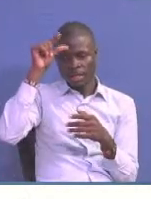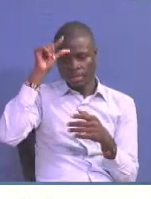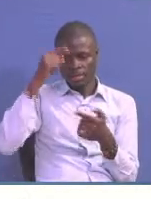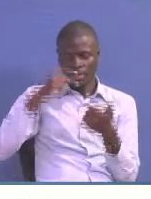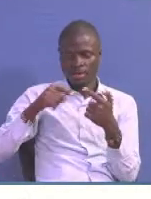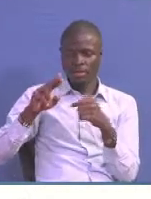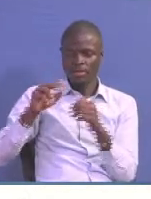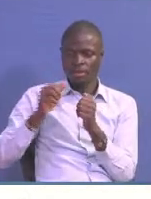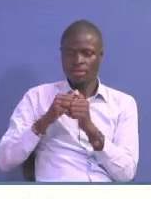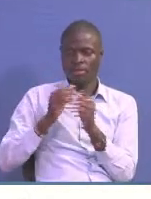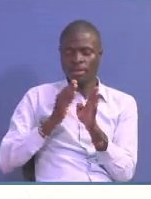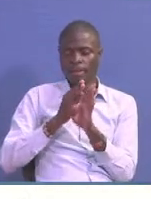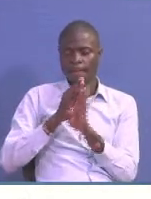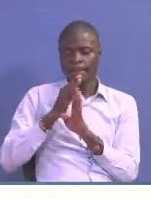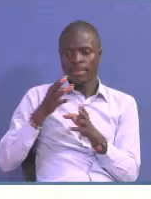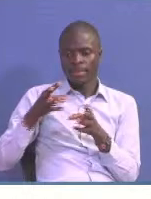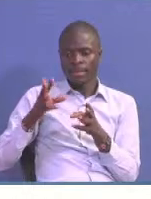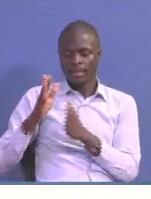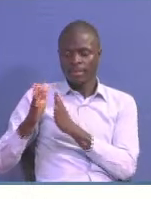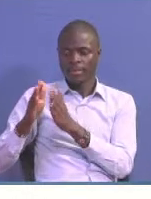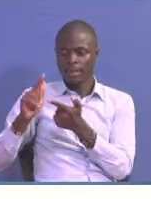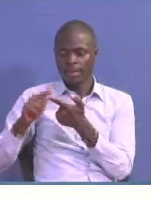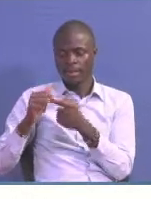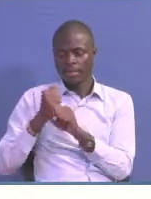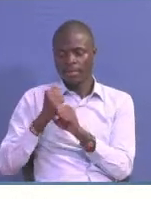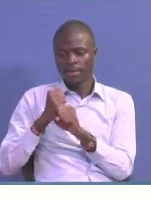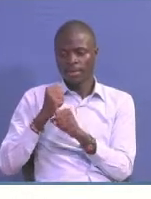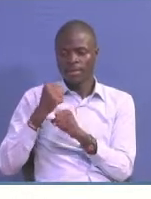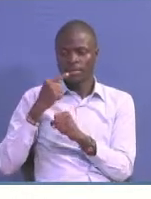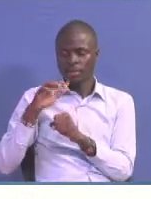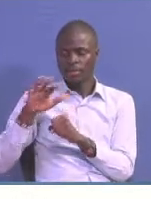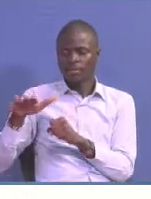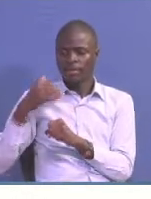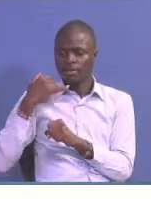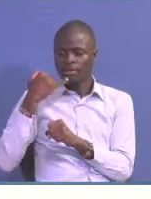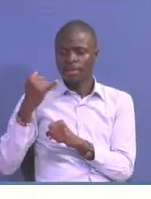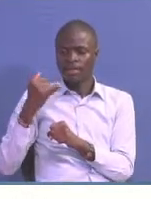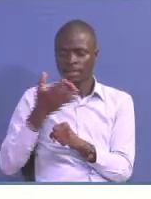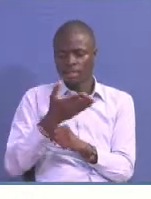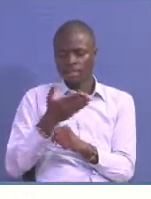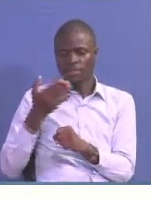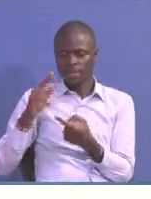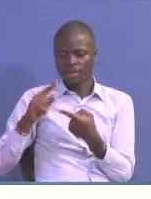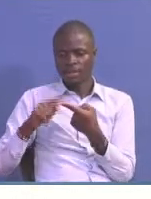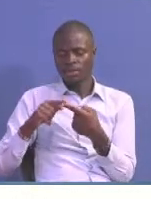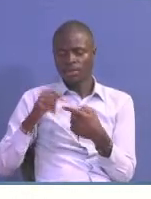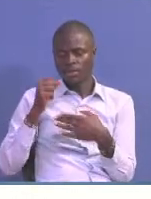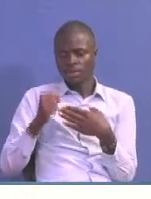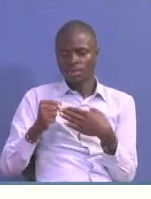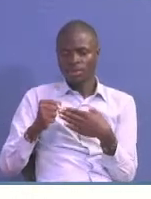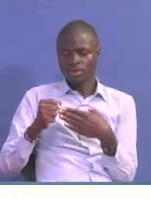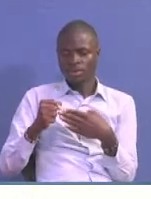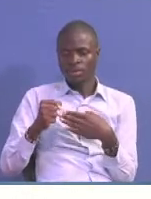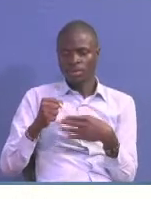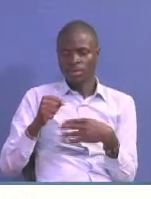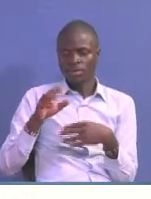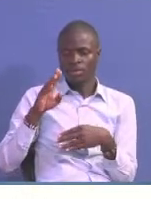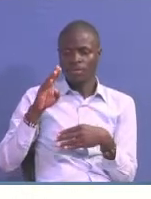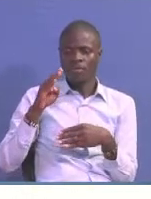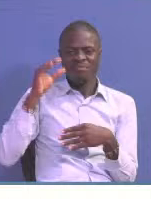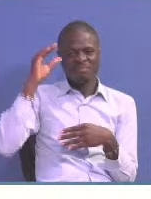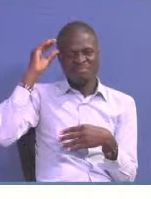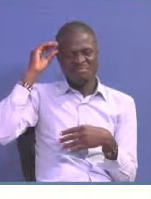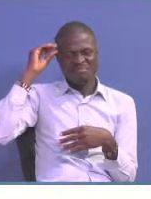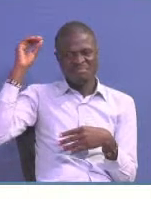come up with key strategies to ensure the environment in Kenya is inviting, to avoid the aspect of brain drain of